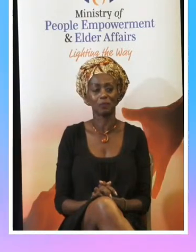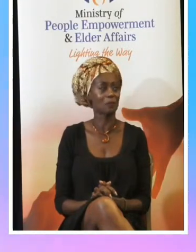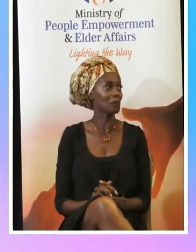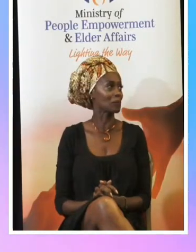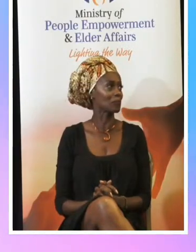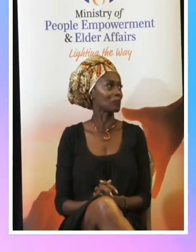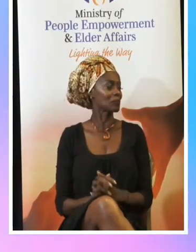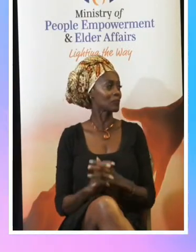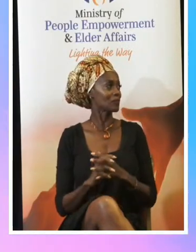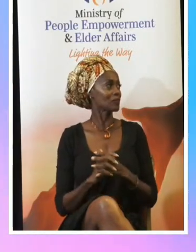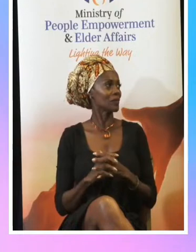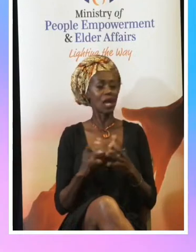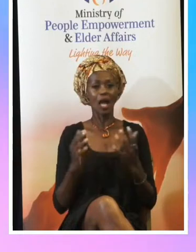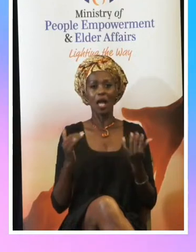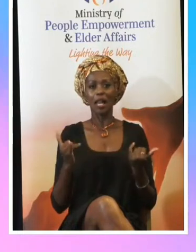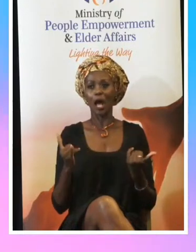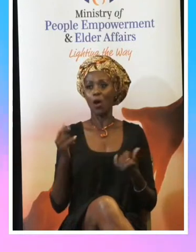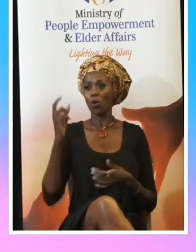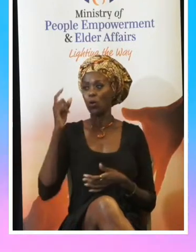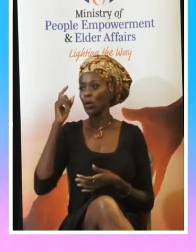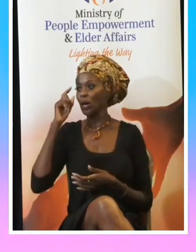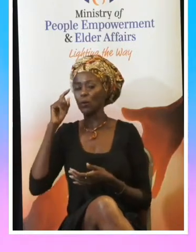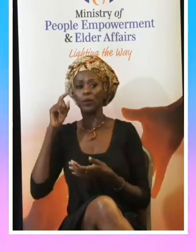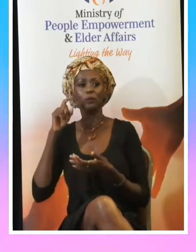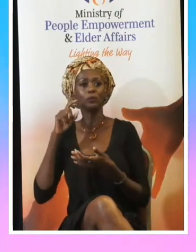At this time, we recognize